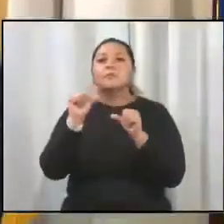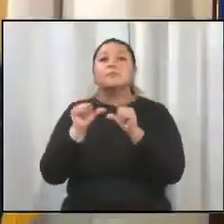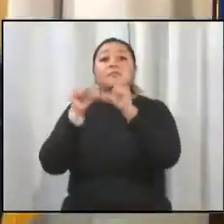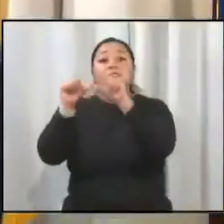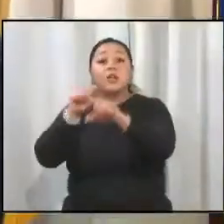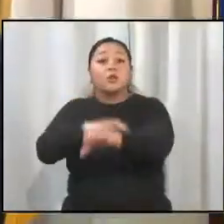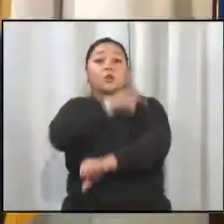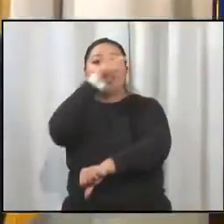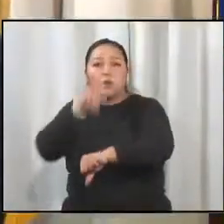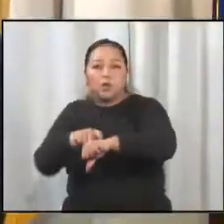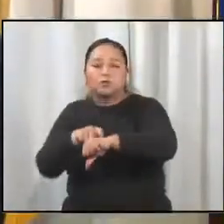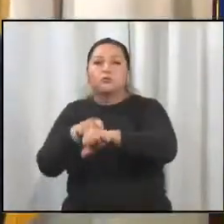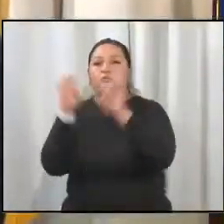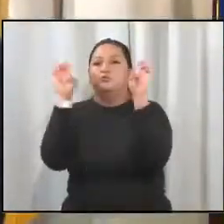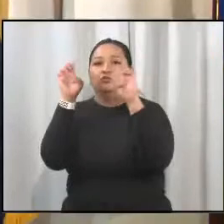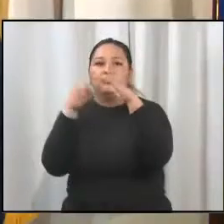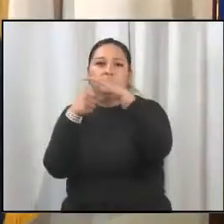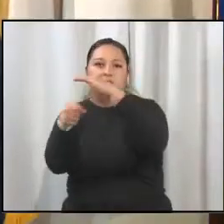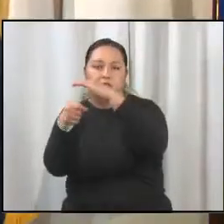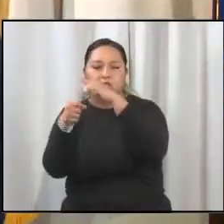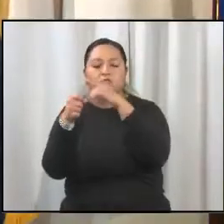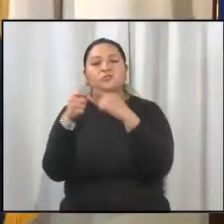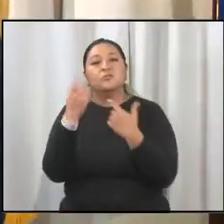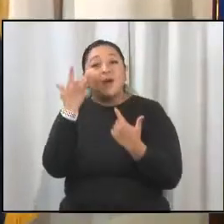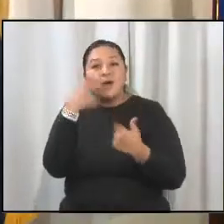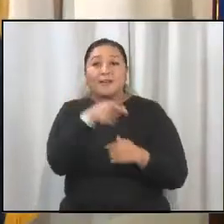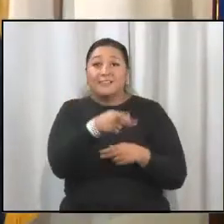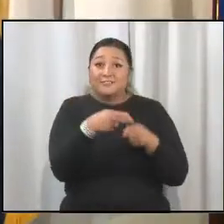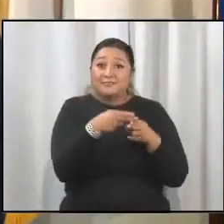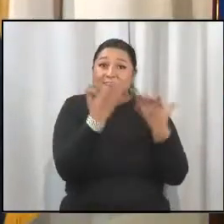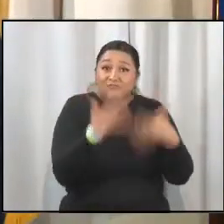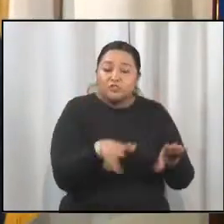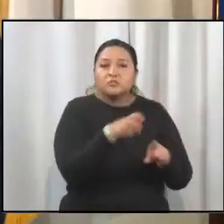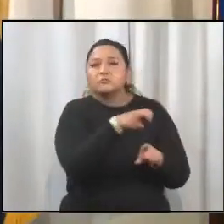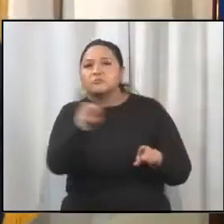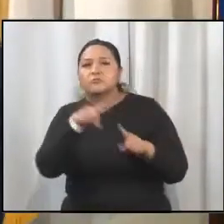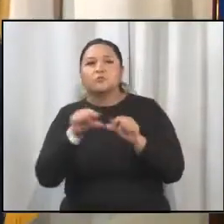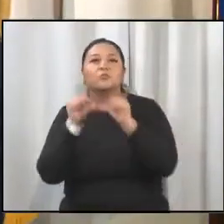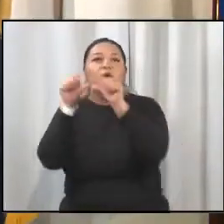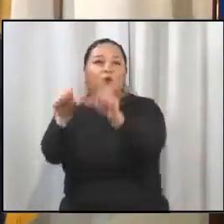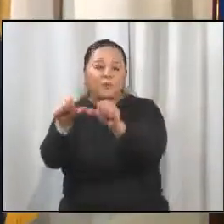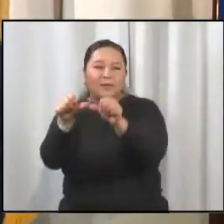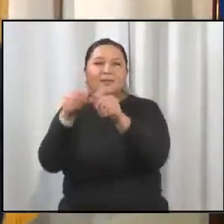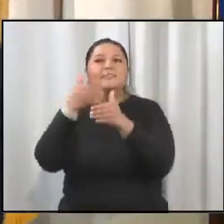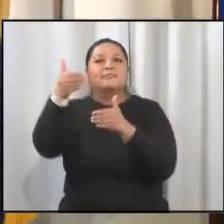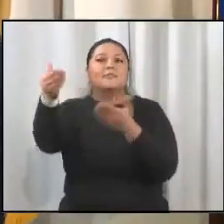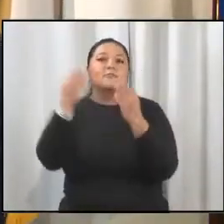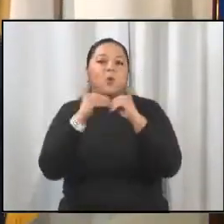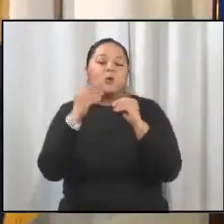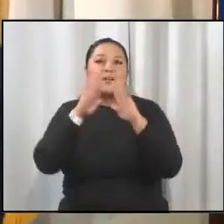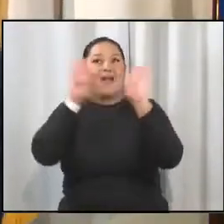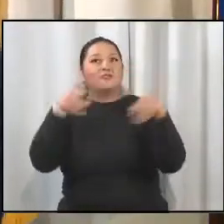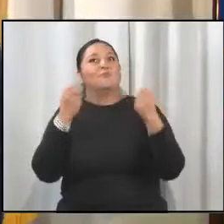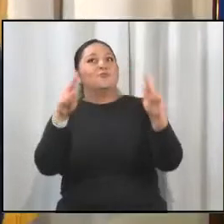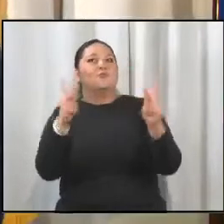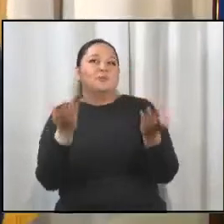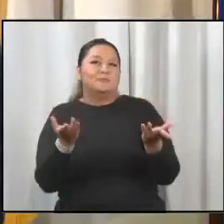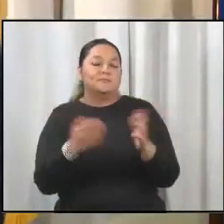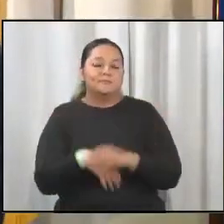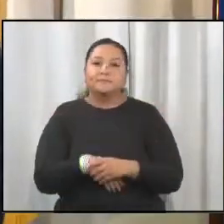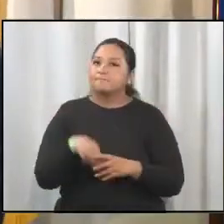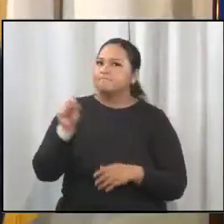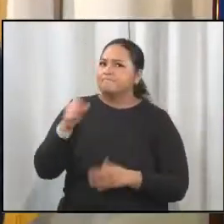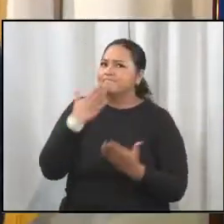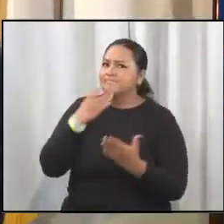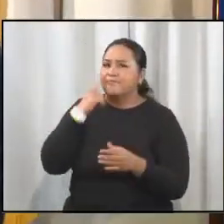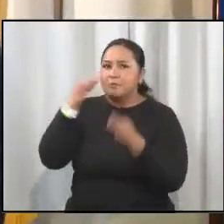emergency shelter so we can continue to serve the people as we work toward permanent housing opportunities. Thank you for explaining that. To some